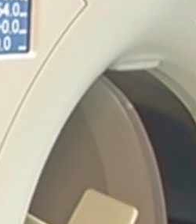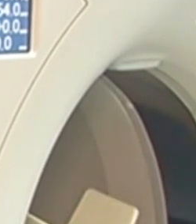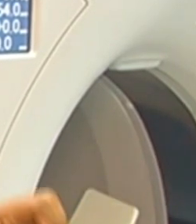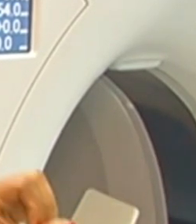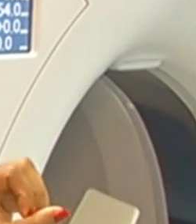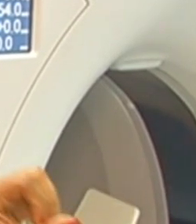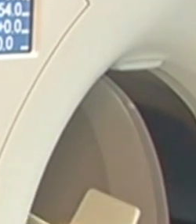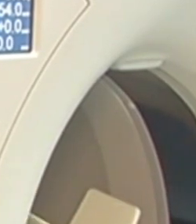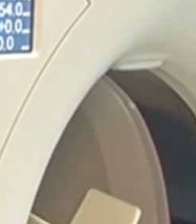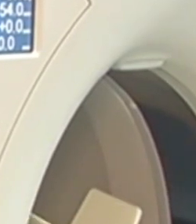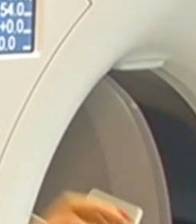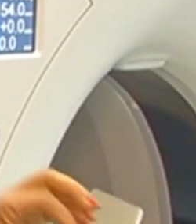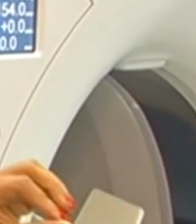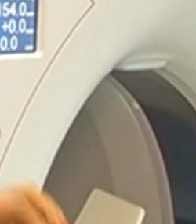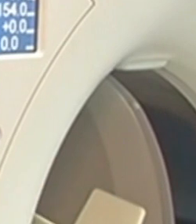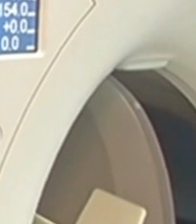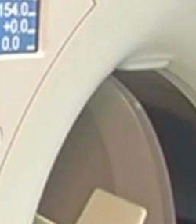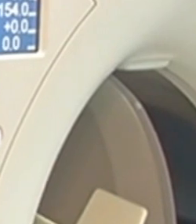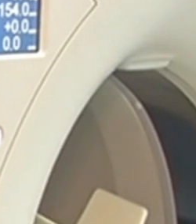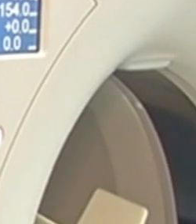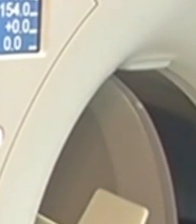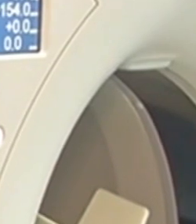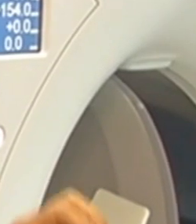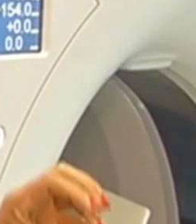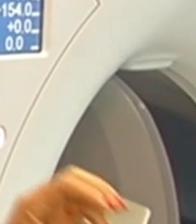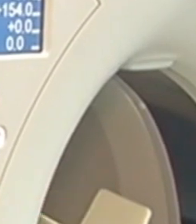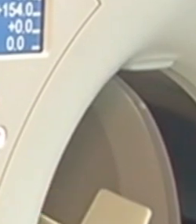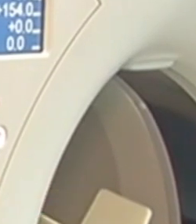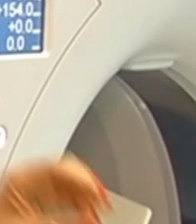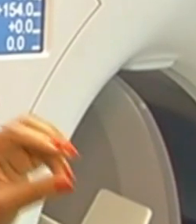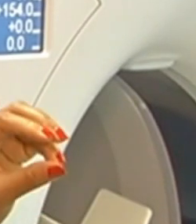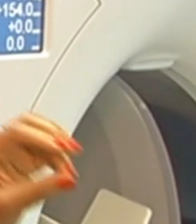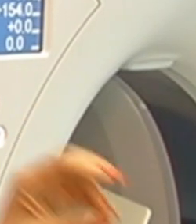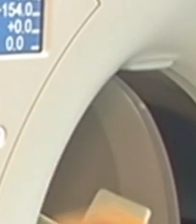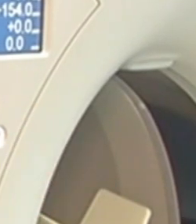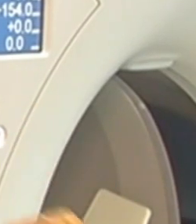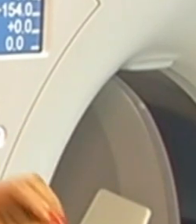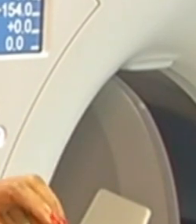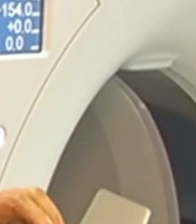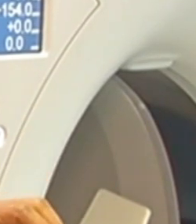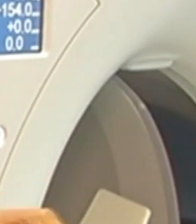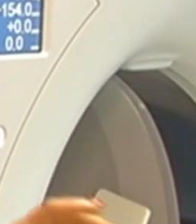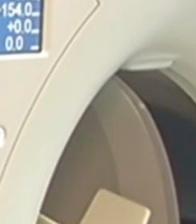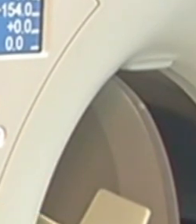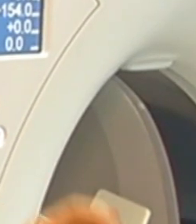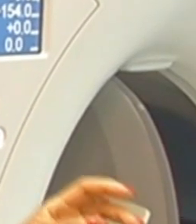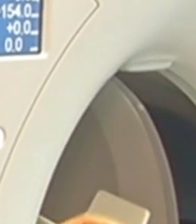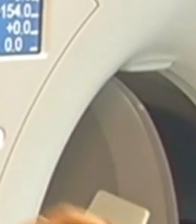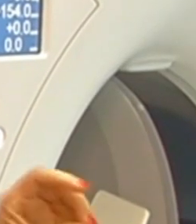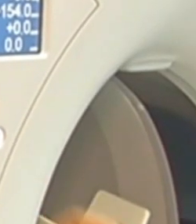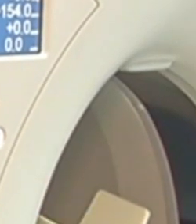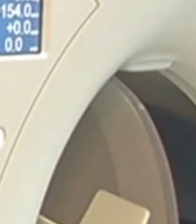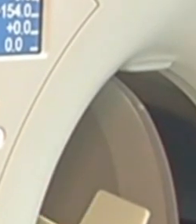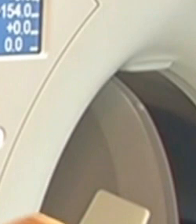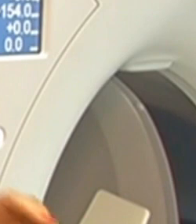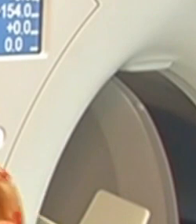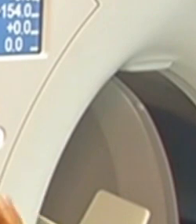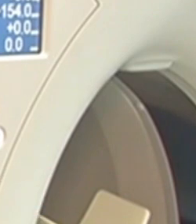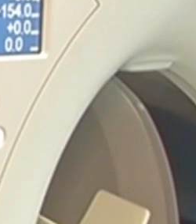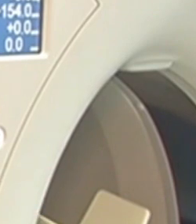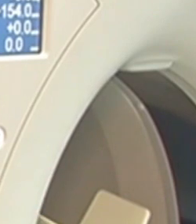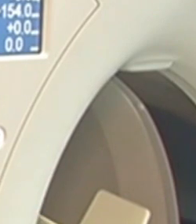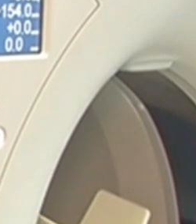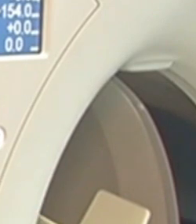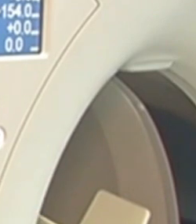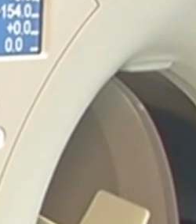do a mammogram scan, we do biopsy, and require to see both the surgeon or any as oncologist, radiation oncologist, it